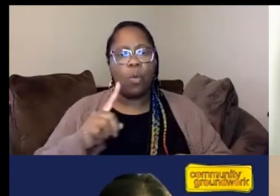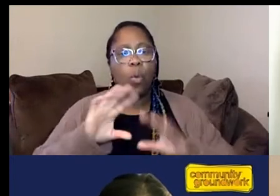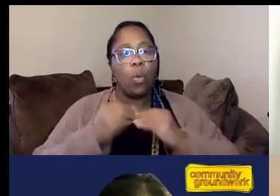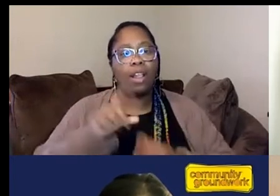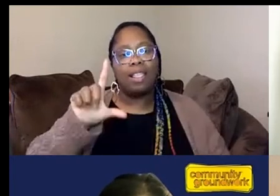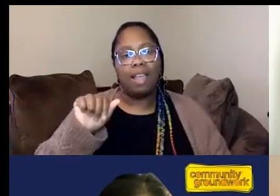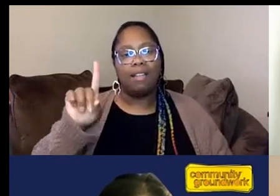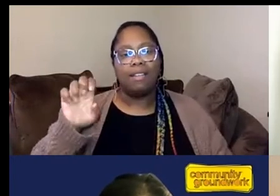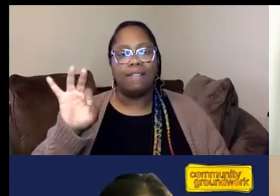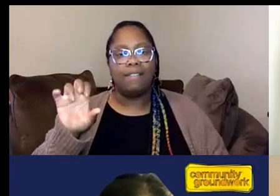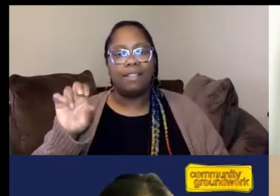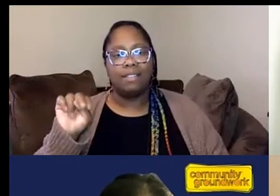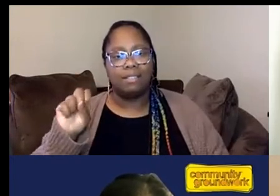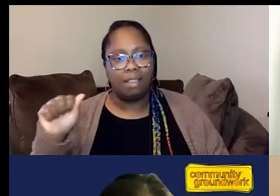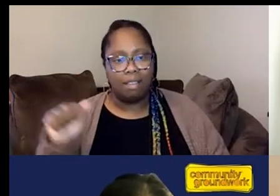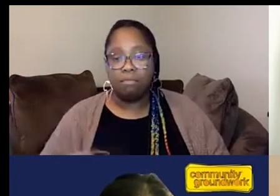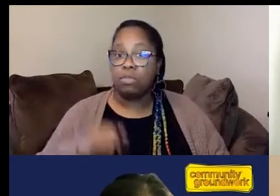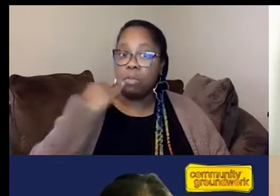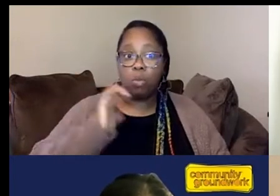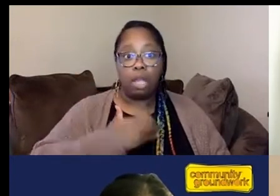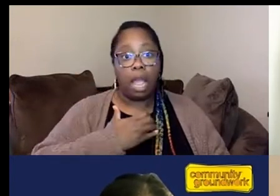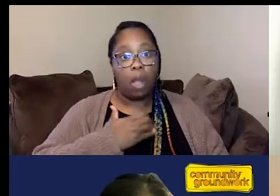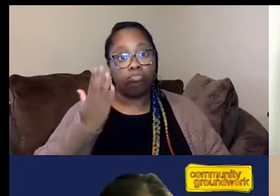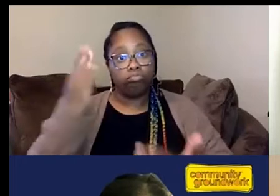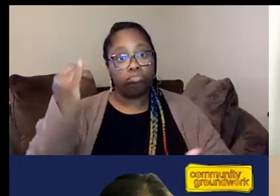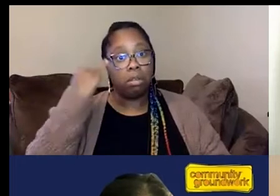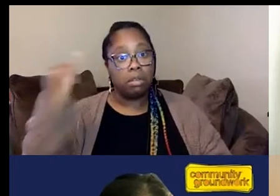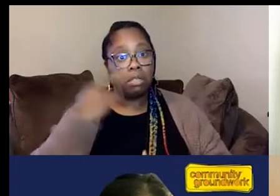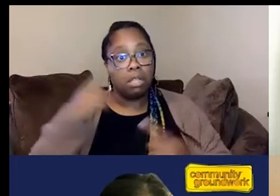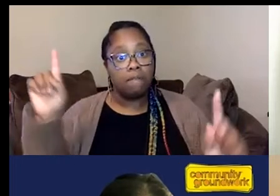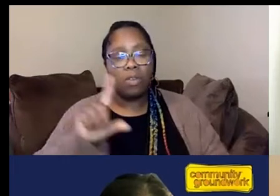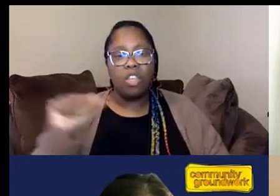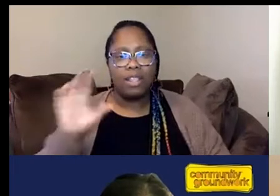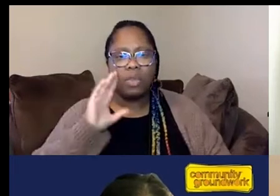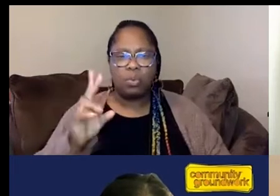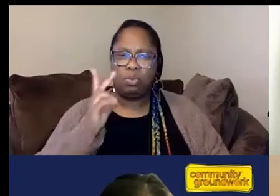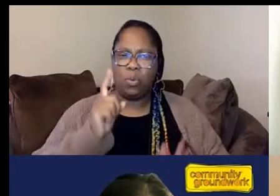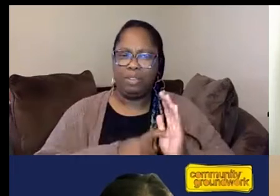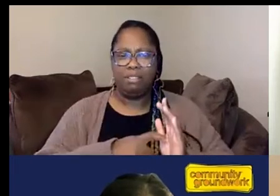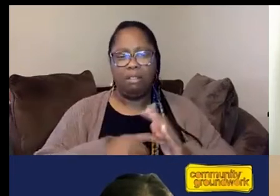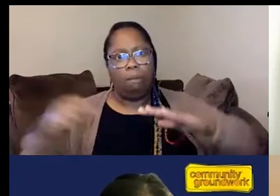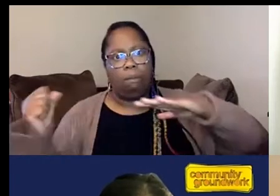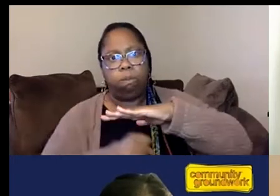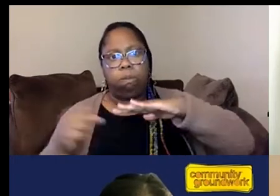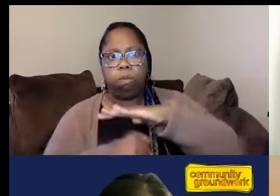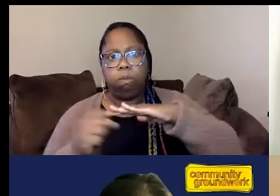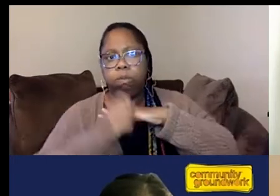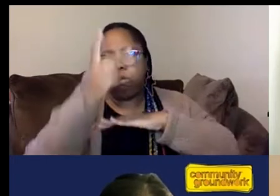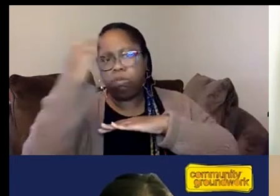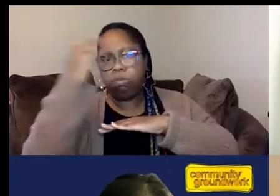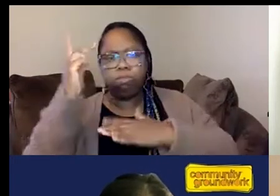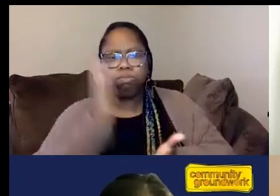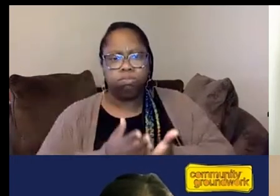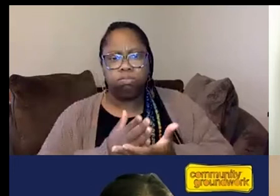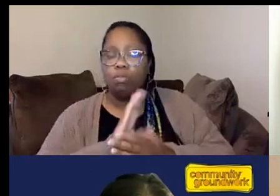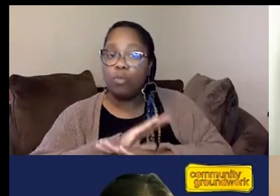Defensa. If our initiative is successful, Los Angeles will see an end to mass incarceration, and in its place, a reallocation